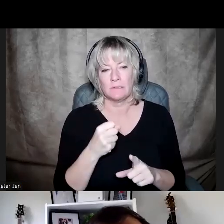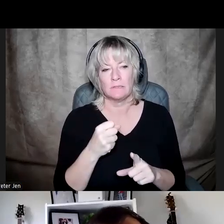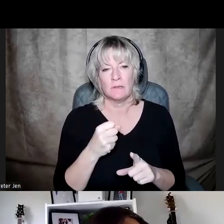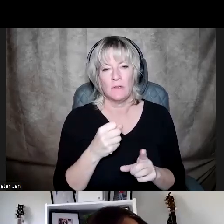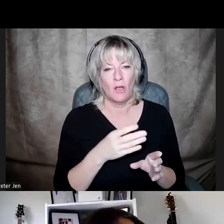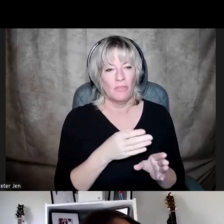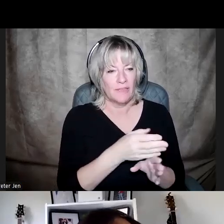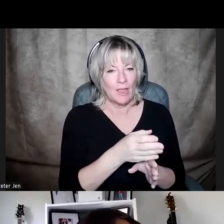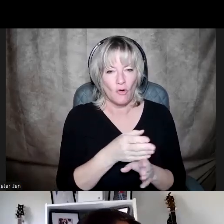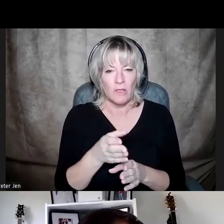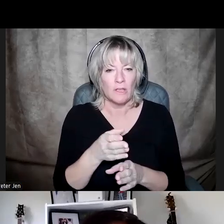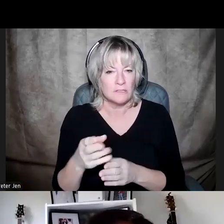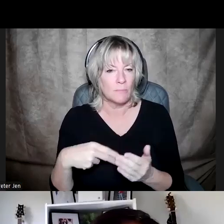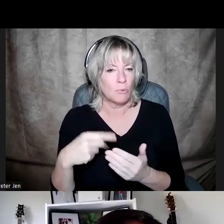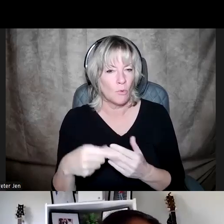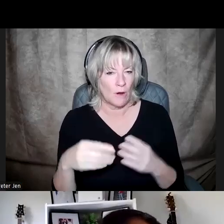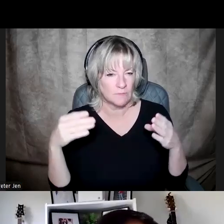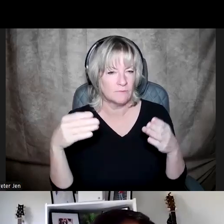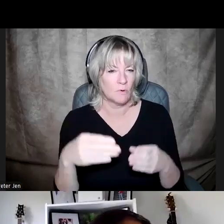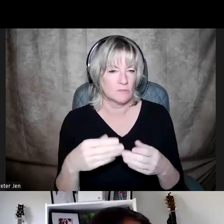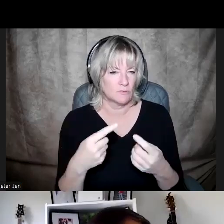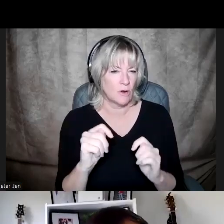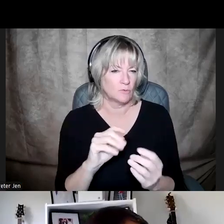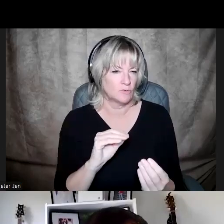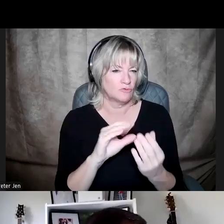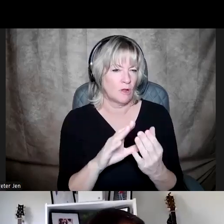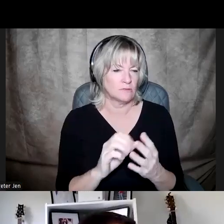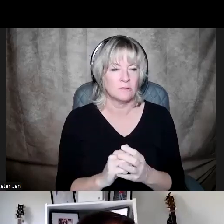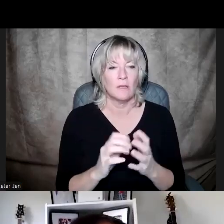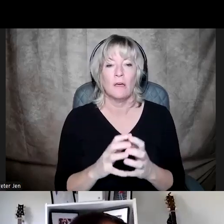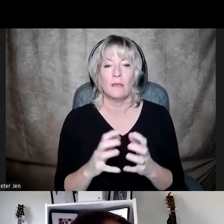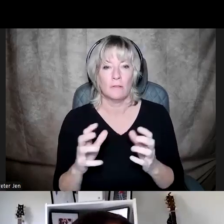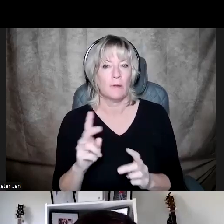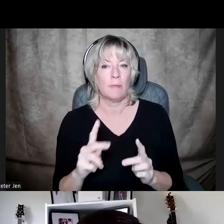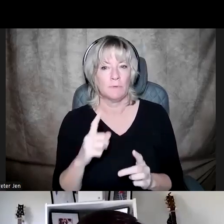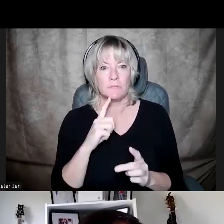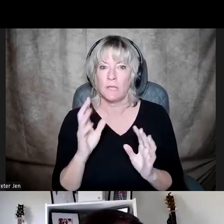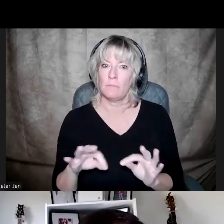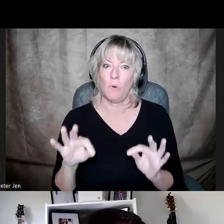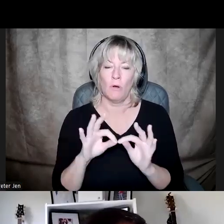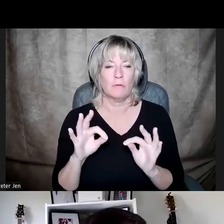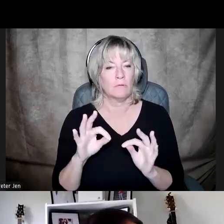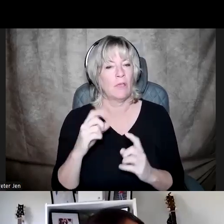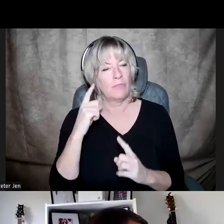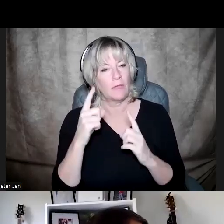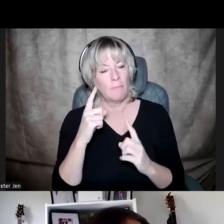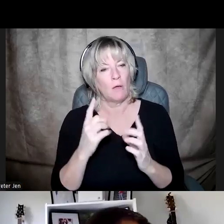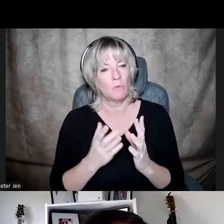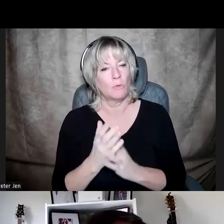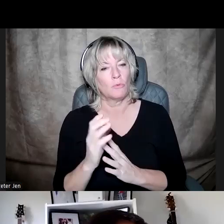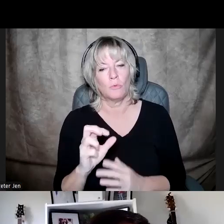that sort of the programs are focused on trying to address, and a lot of the areas that people say that are really important to them when they're thinking about sort of going through a